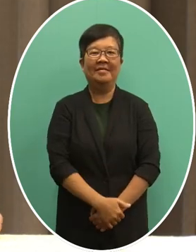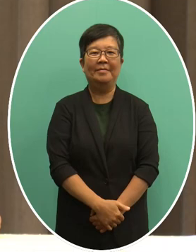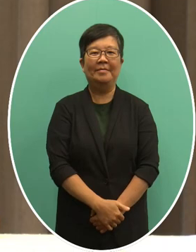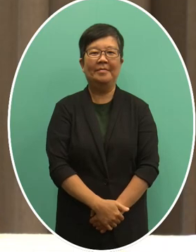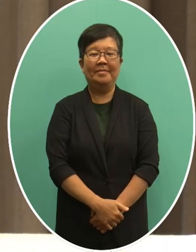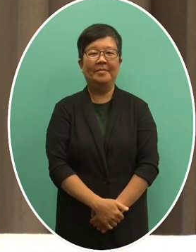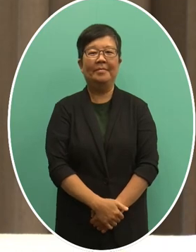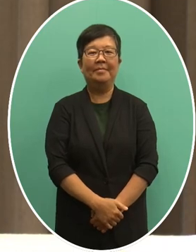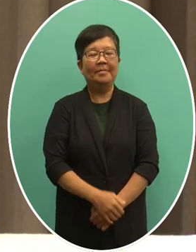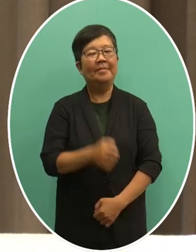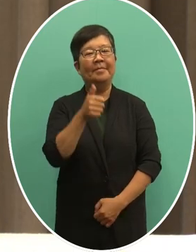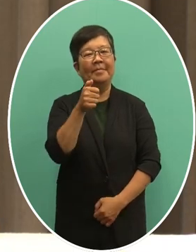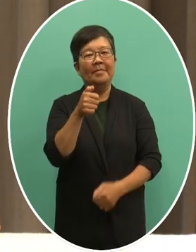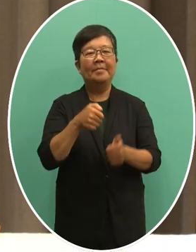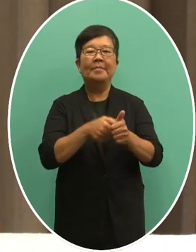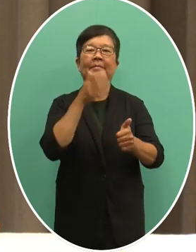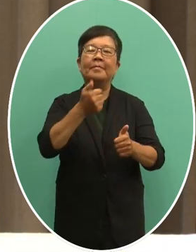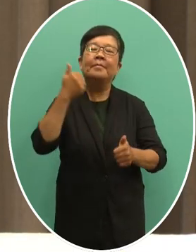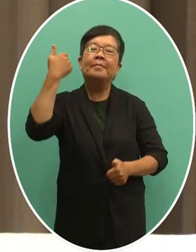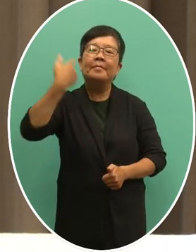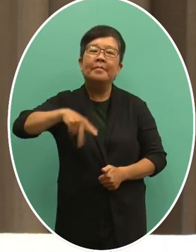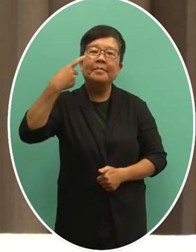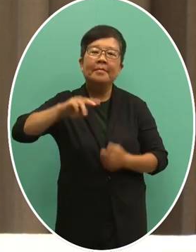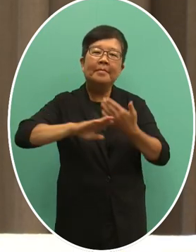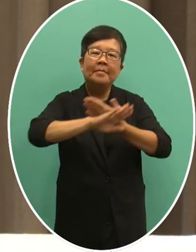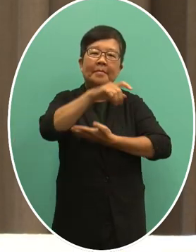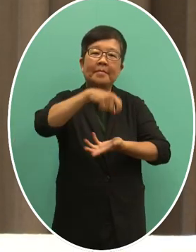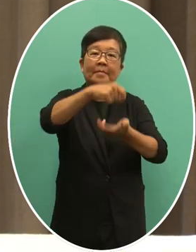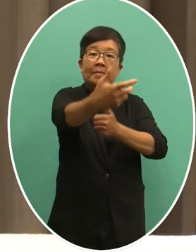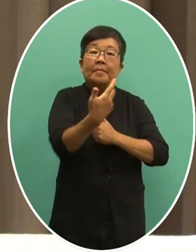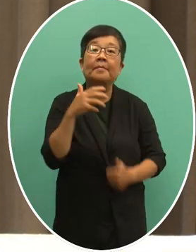Thank you. Mr. President. Do you any other questions?